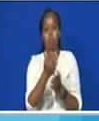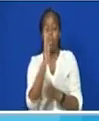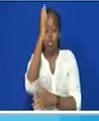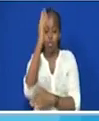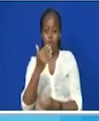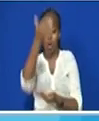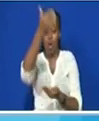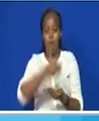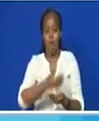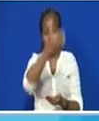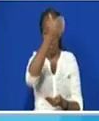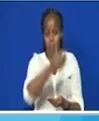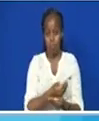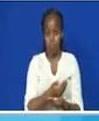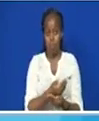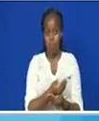tree harvesting.